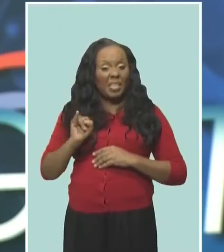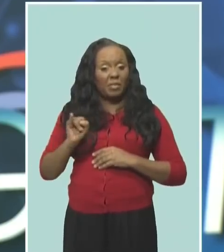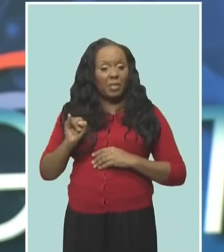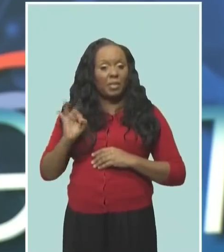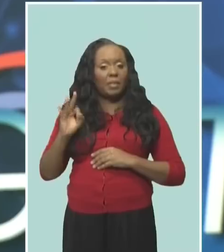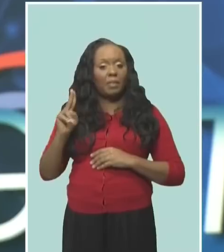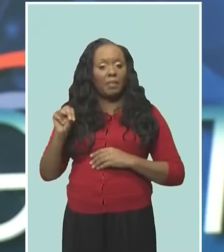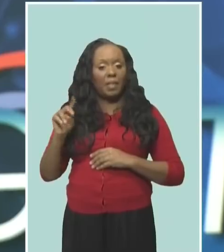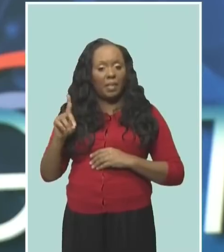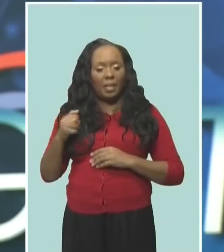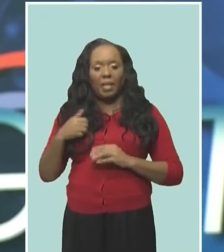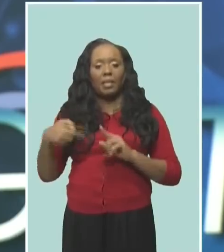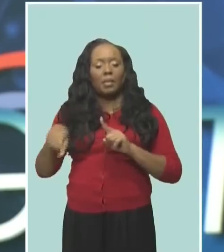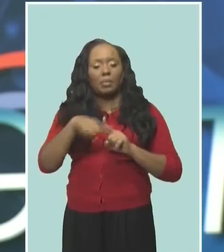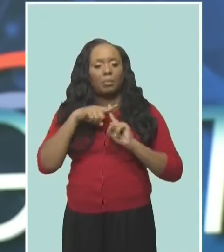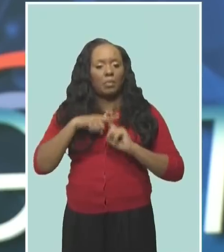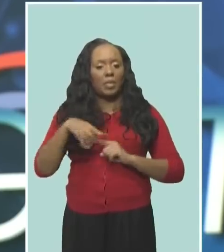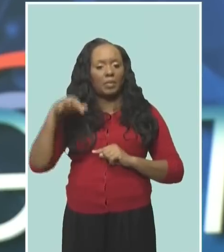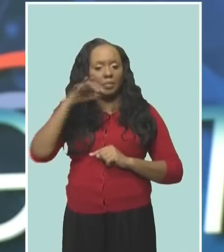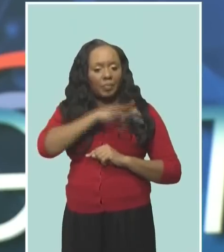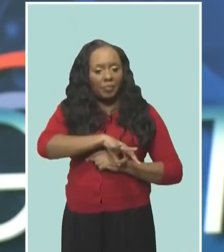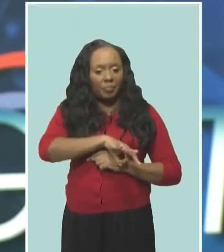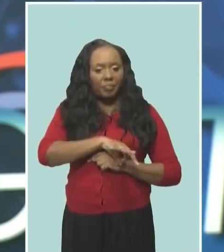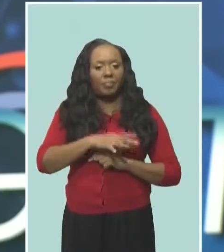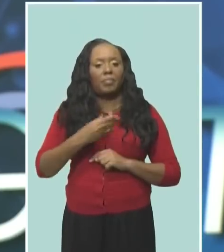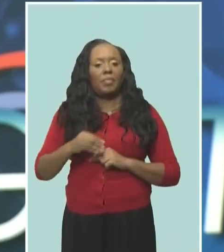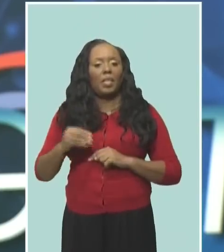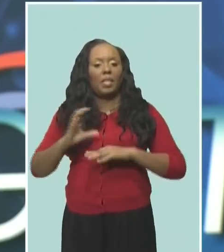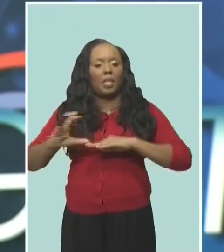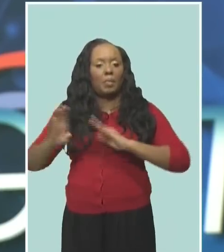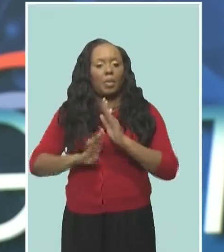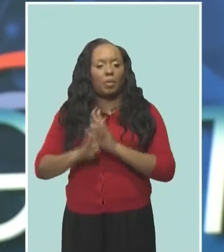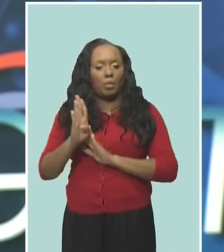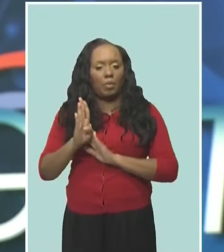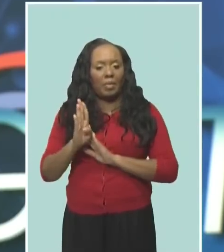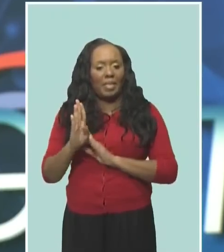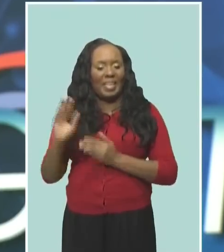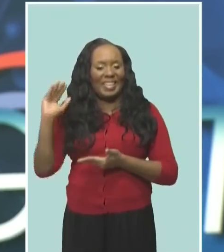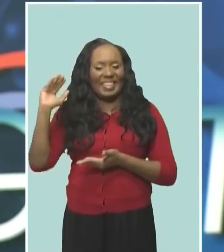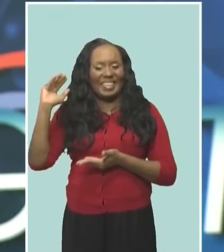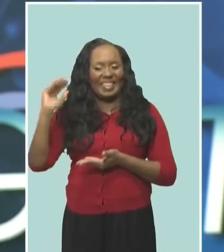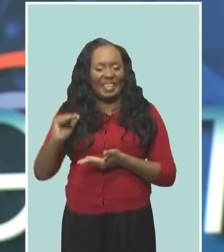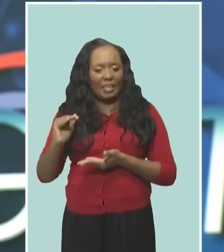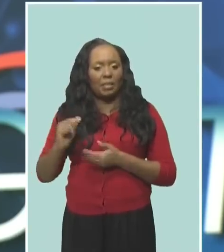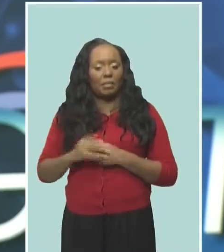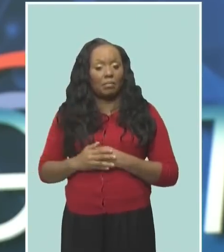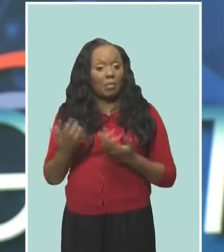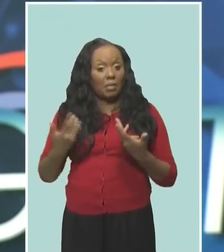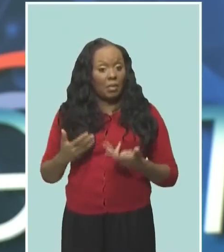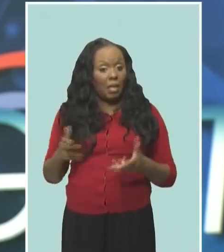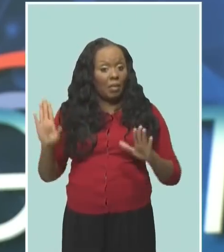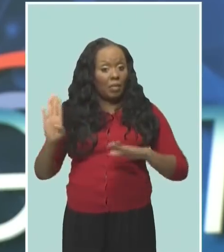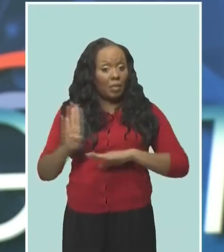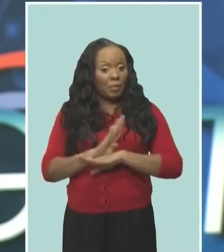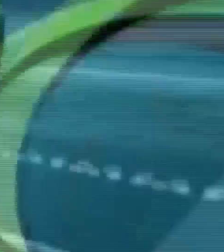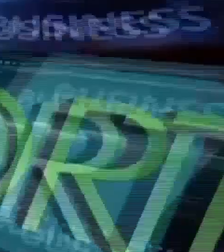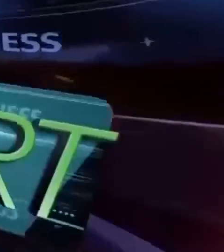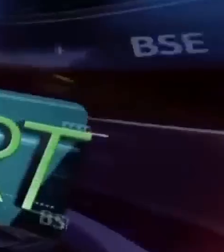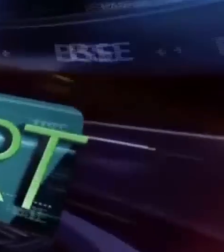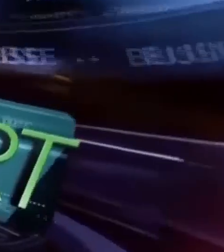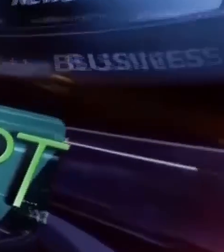a modestly positive return and the Caribbean Growth Fund declined marginally. Well, that's it for tonight's business